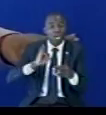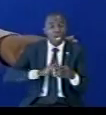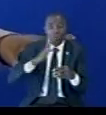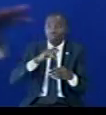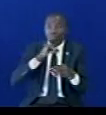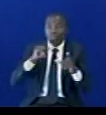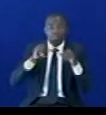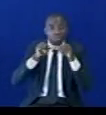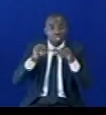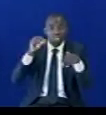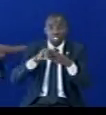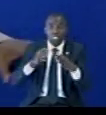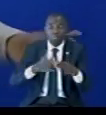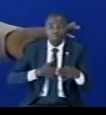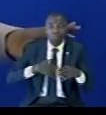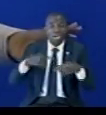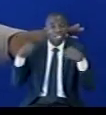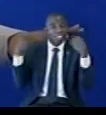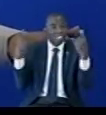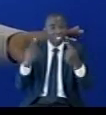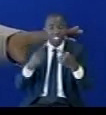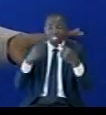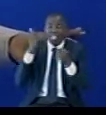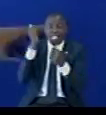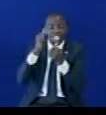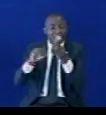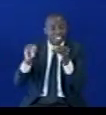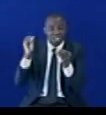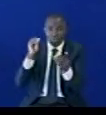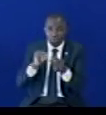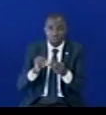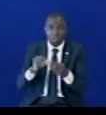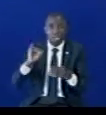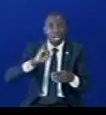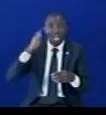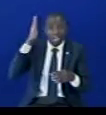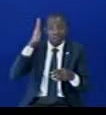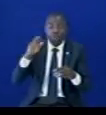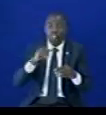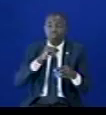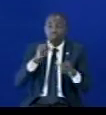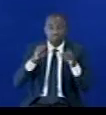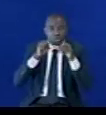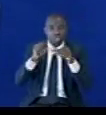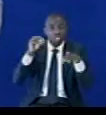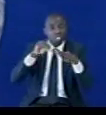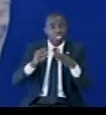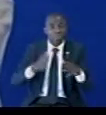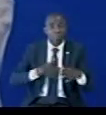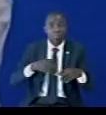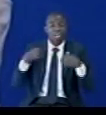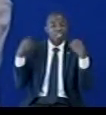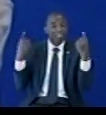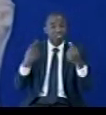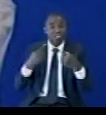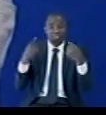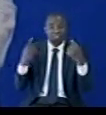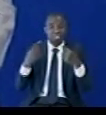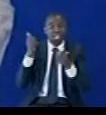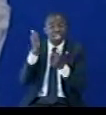continue in my iniquity anymore. I will not continue in my